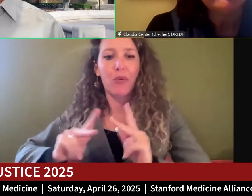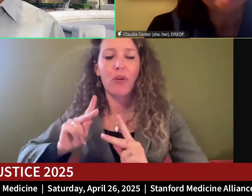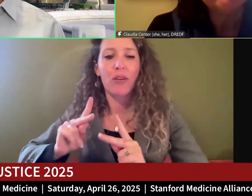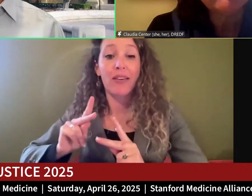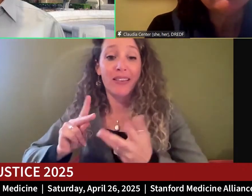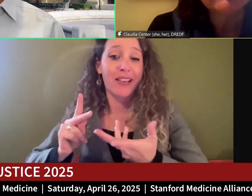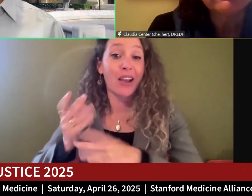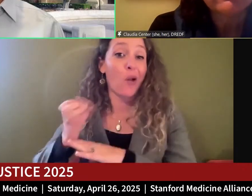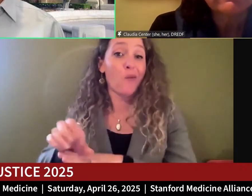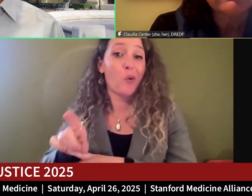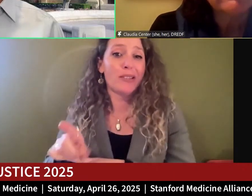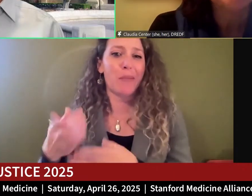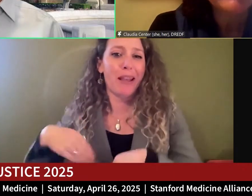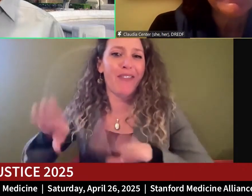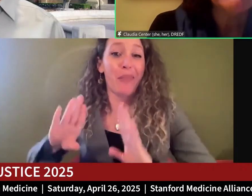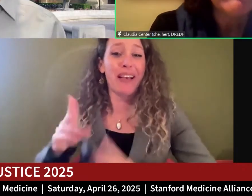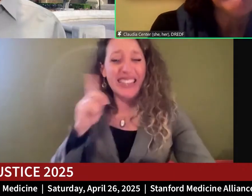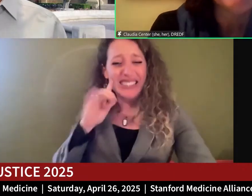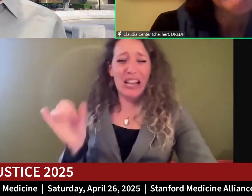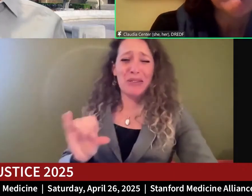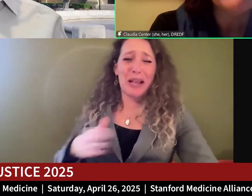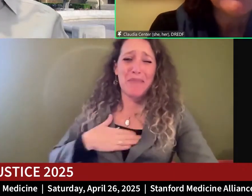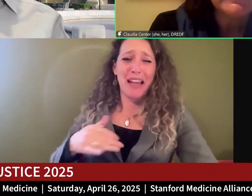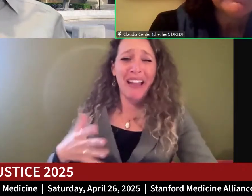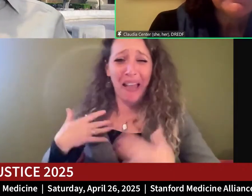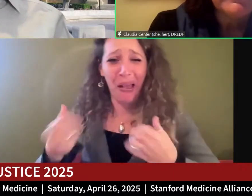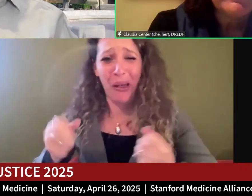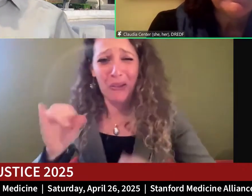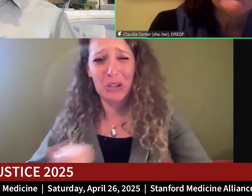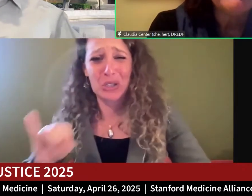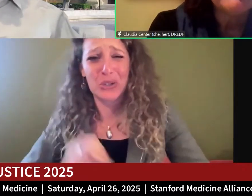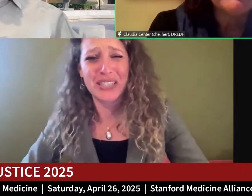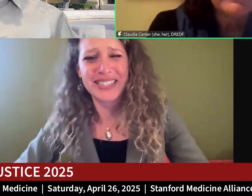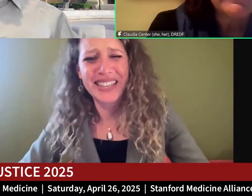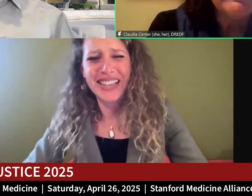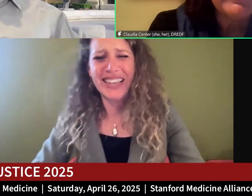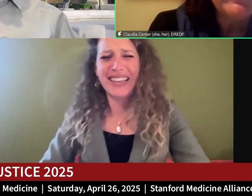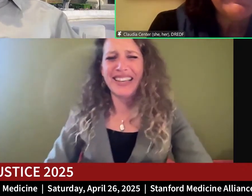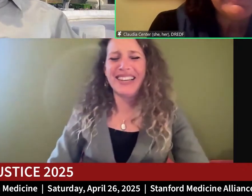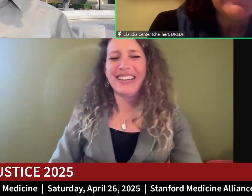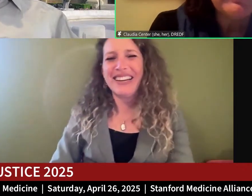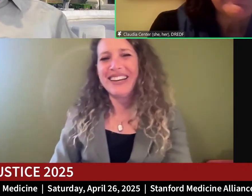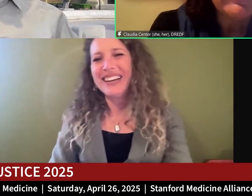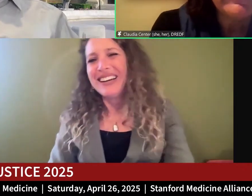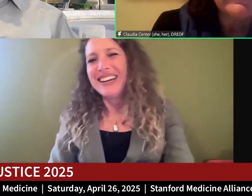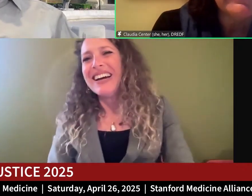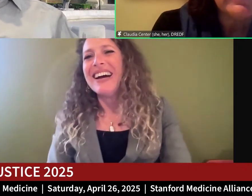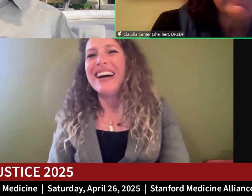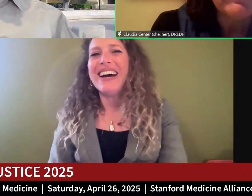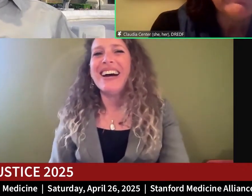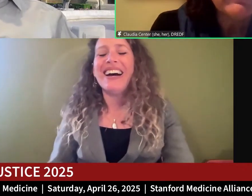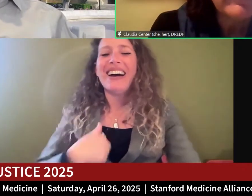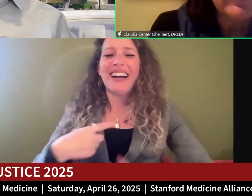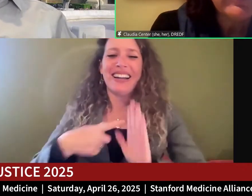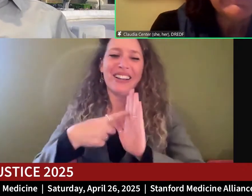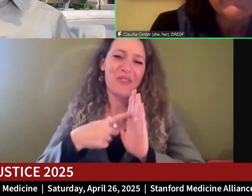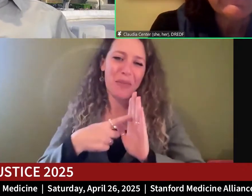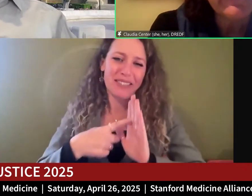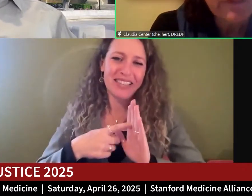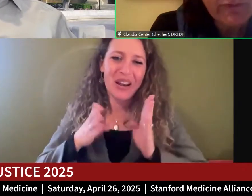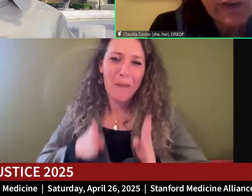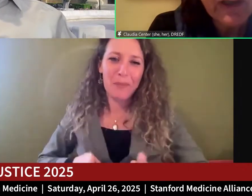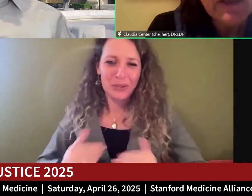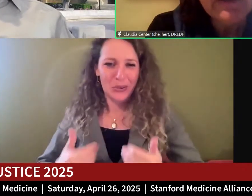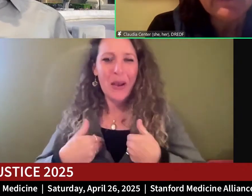It sounds like Yeah, my health insurance. yeah. Um, I represent a person who